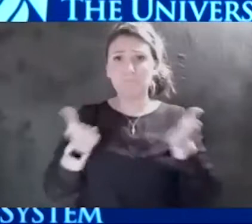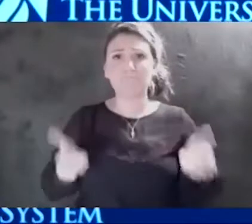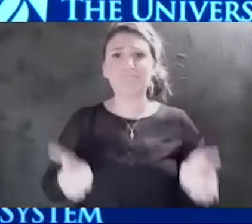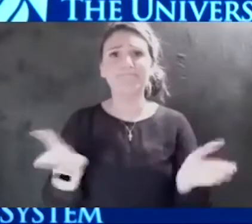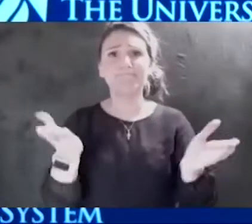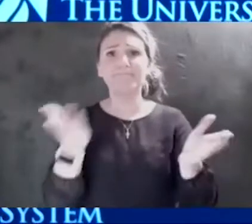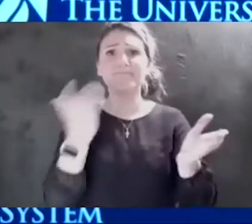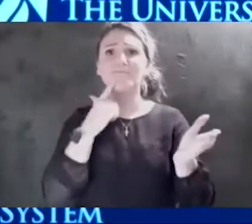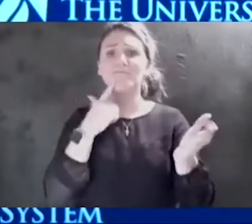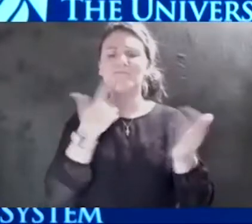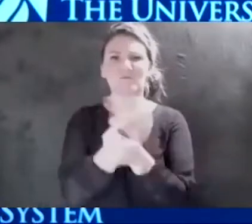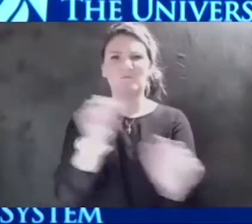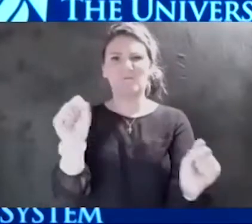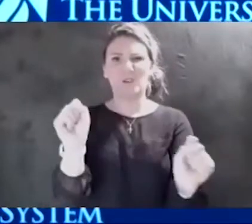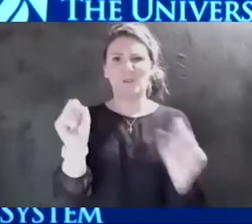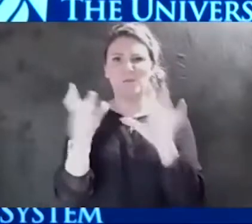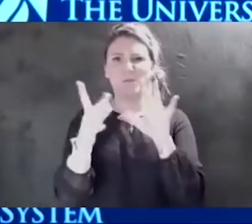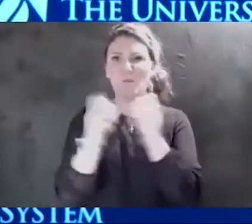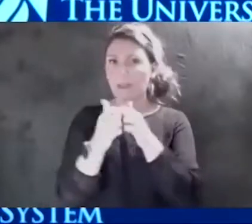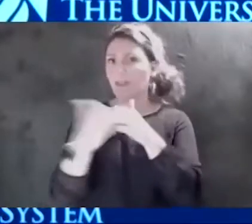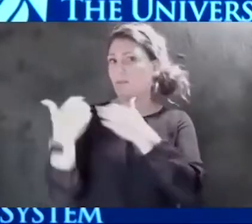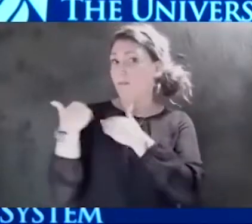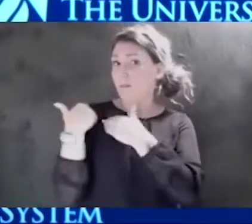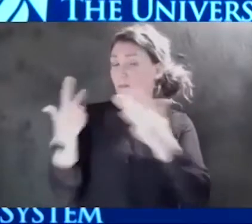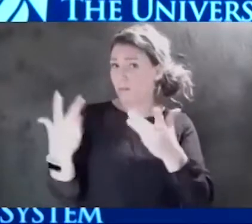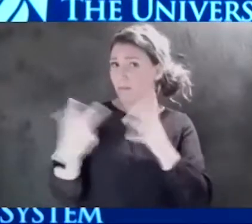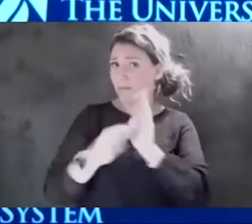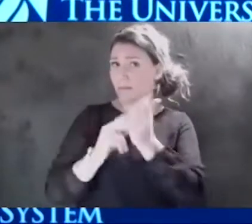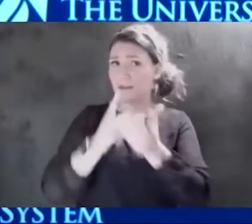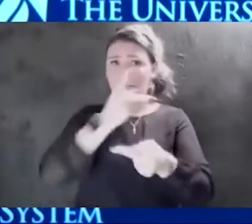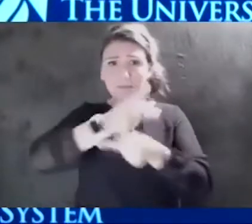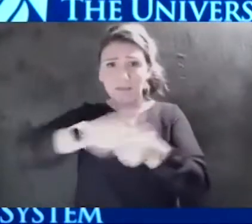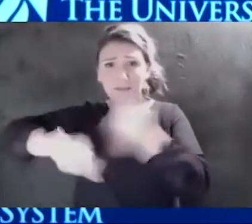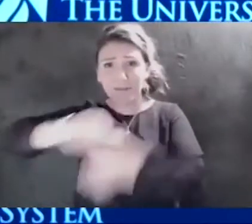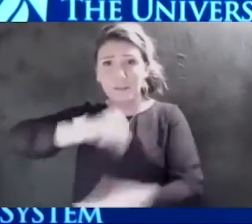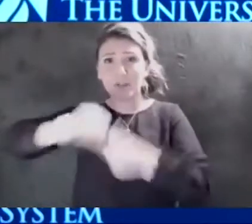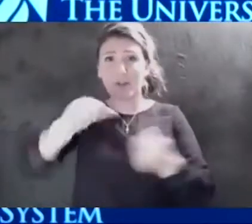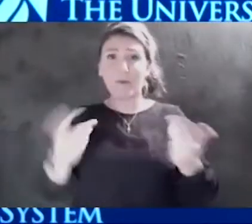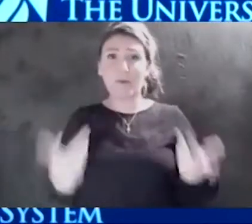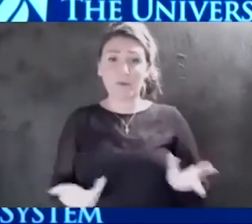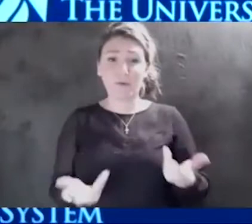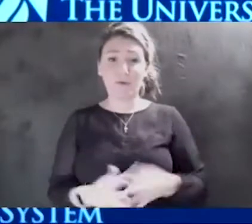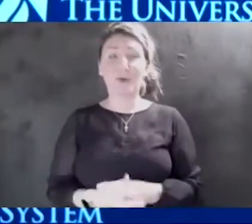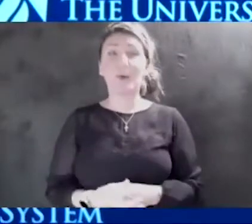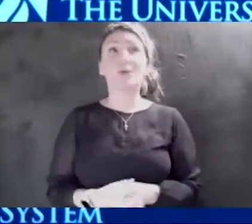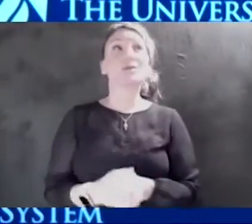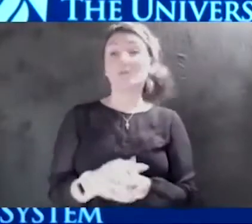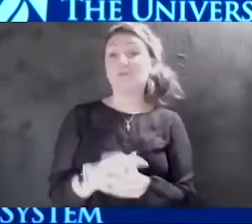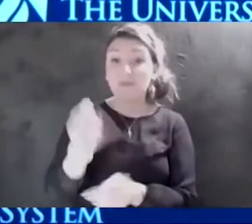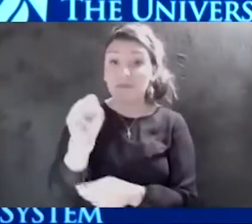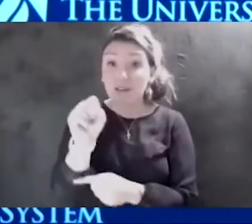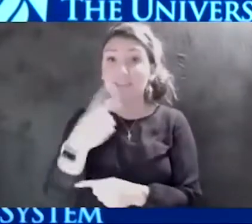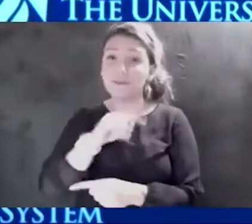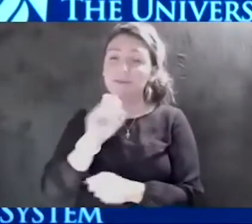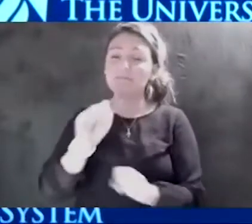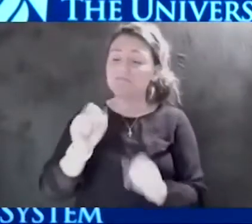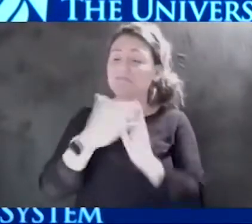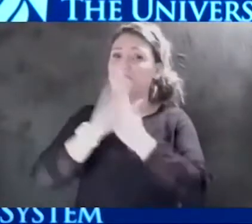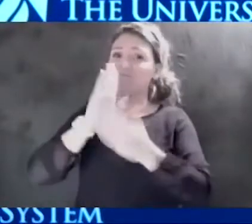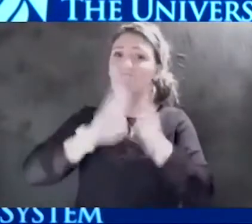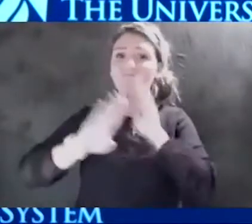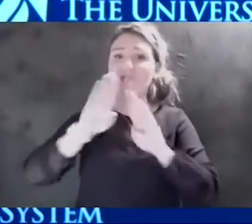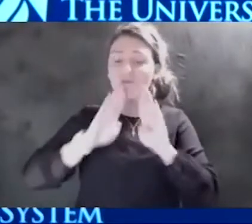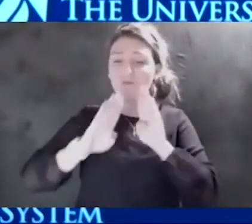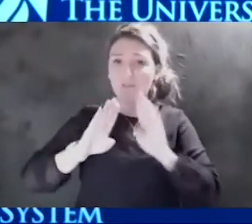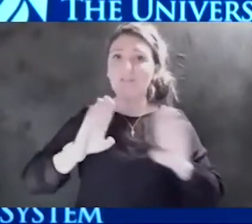responsibility also means we have to take care of each other. So yes, we can be very frustrated as a